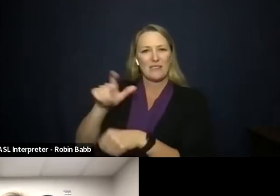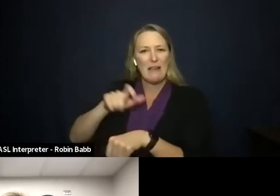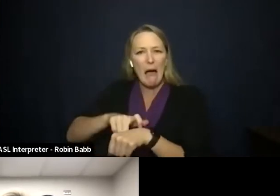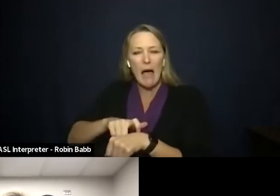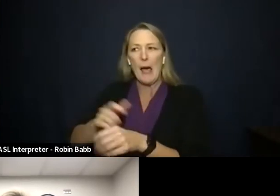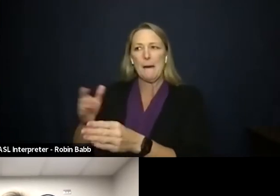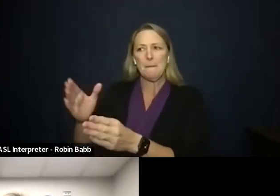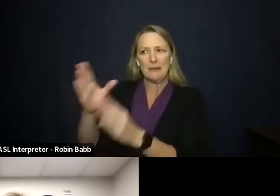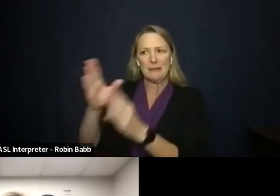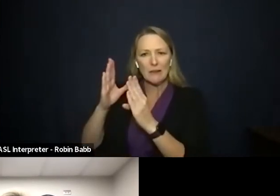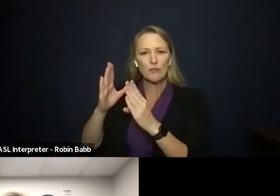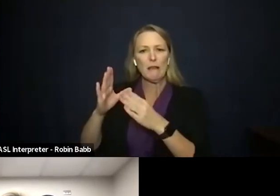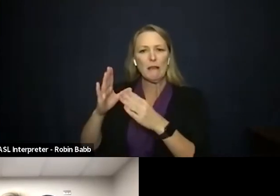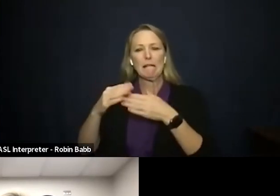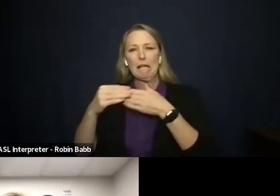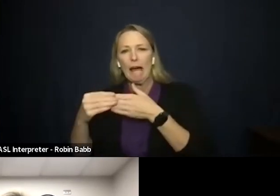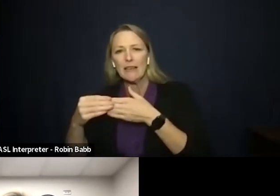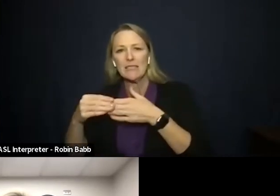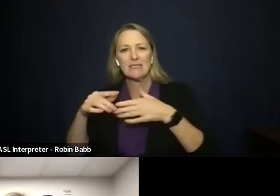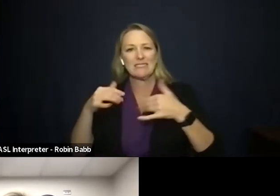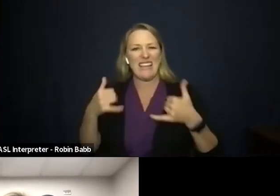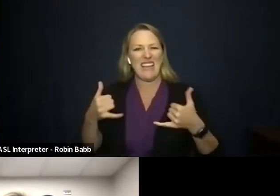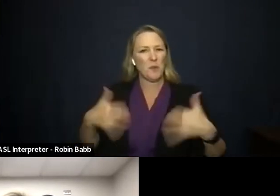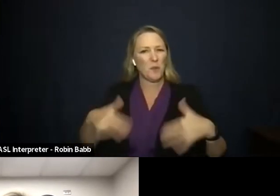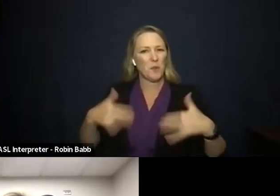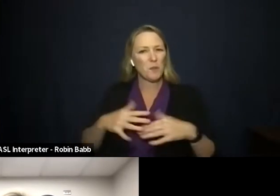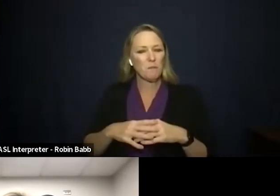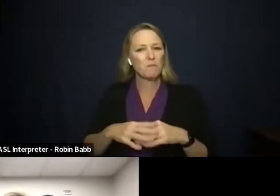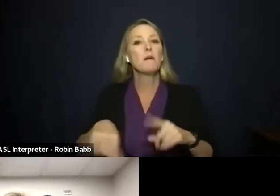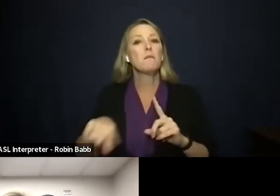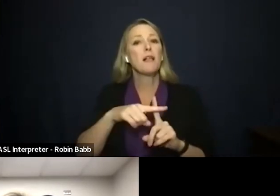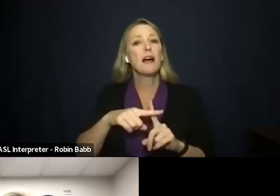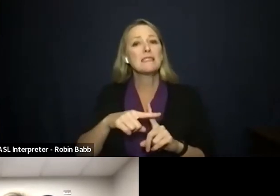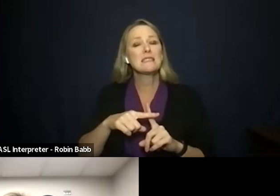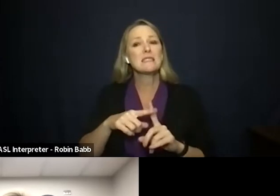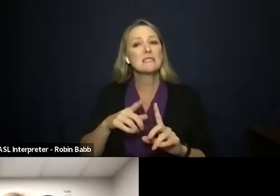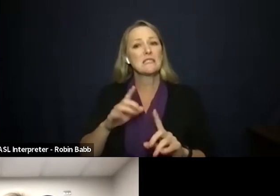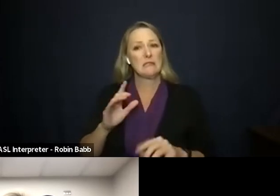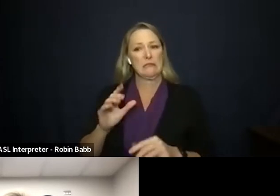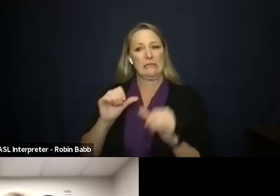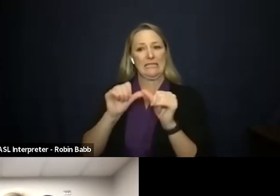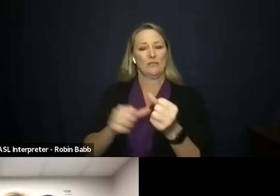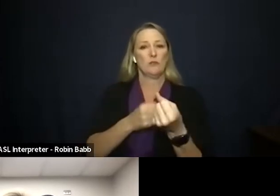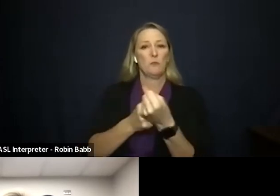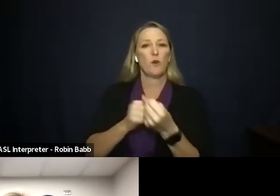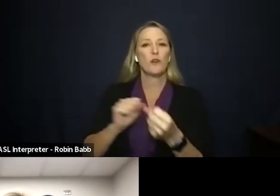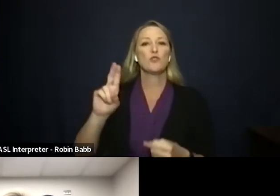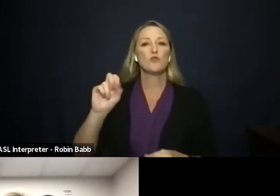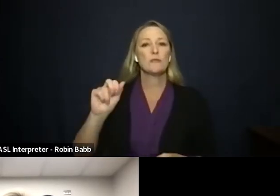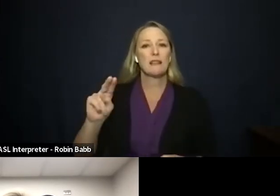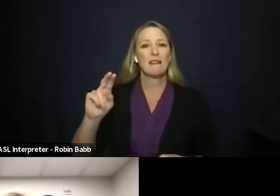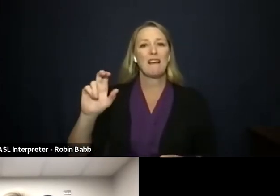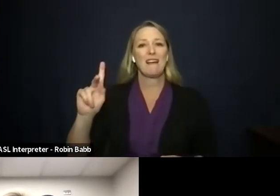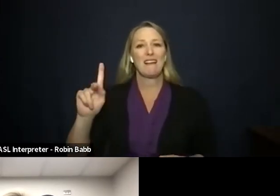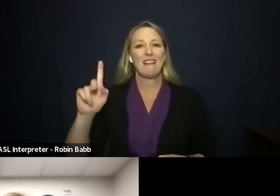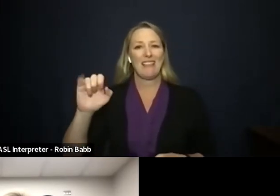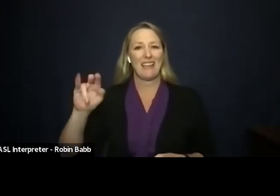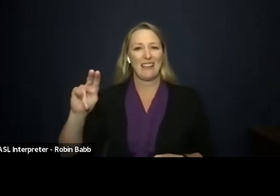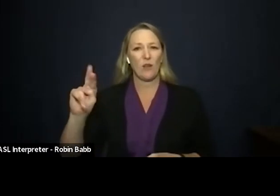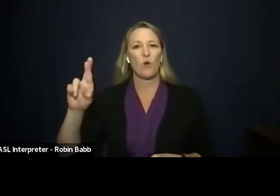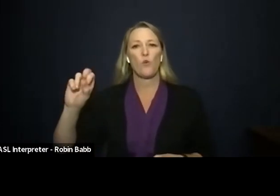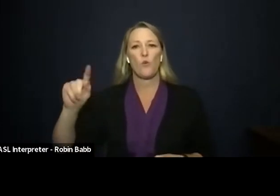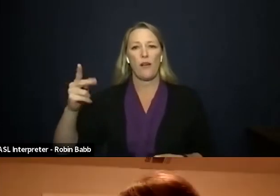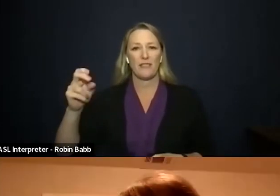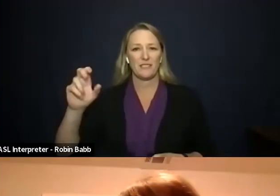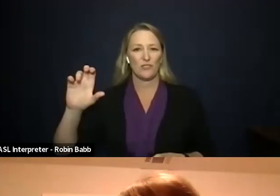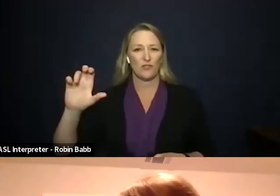guidance uh in this time and also our continued the continued support of susan klein rothschild who's with us tonight along with mr